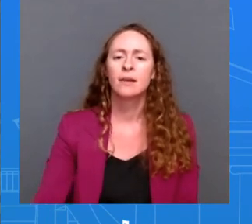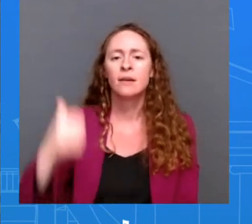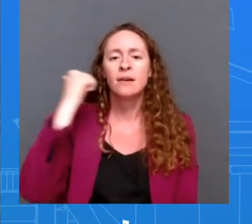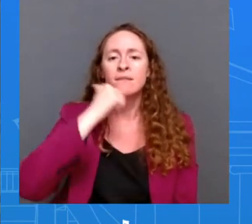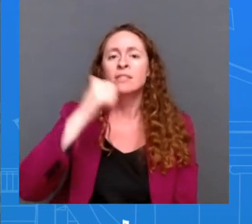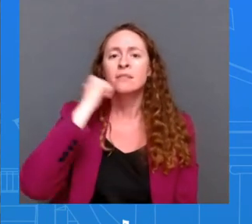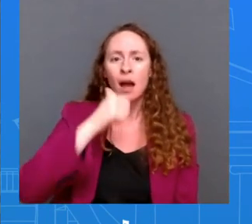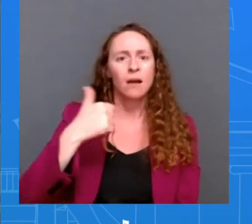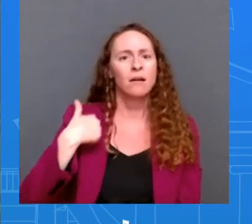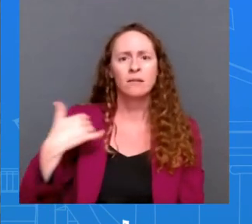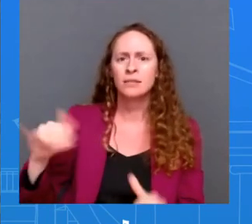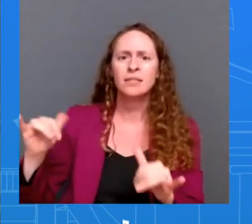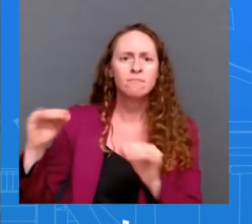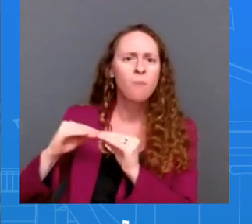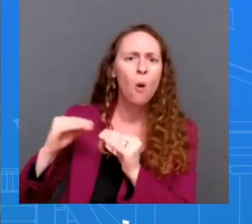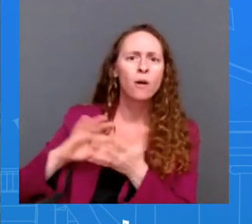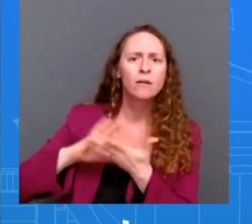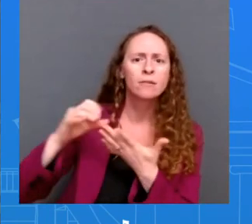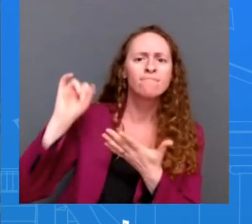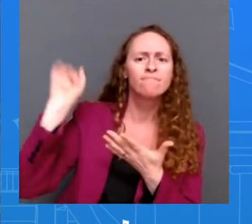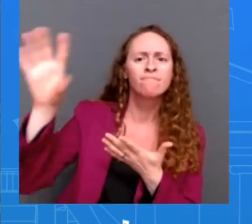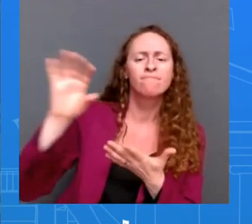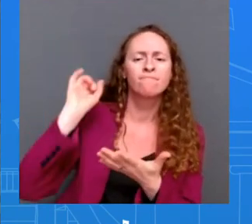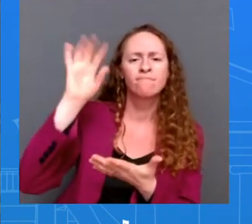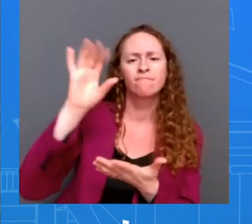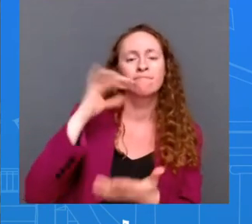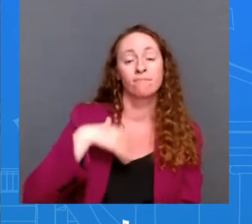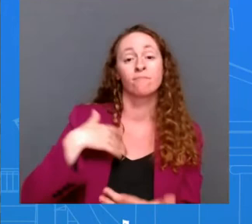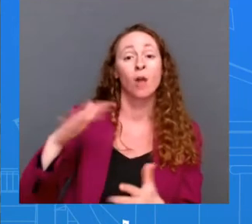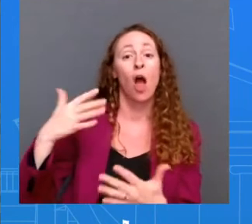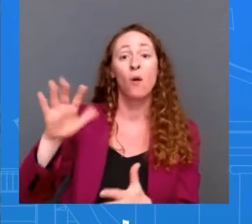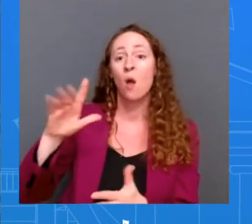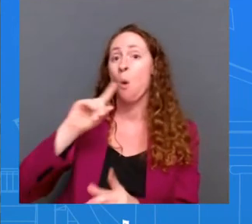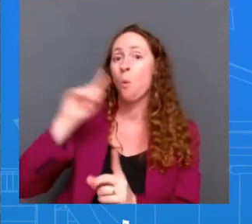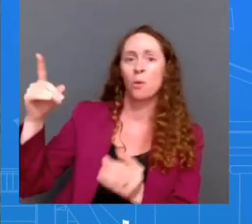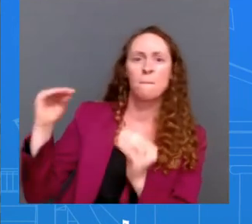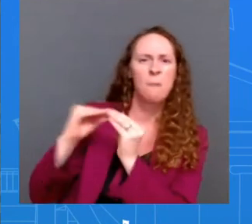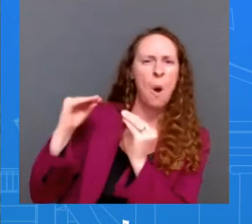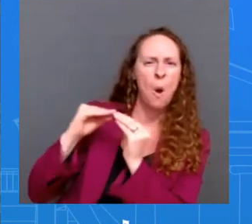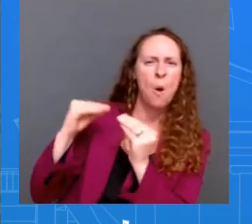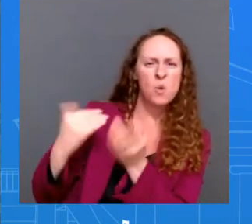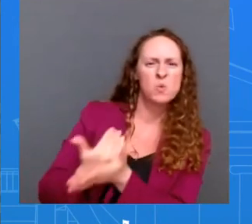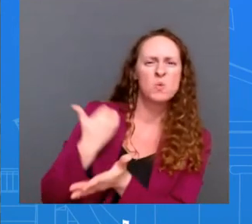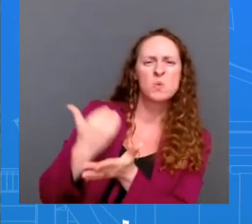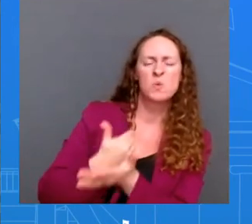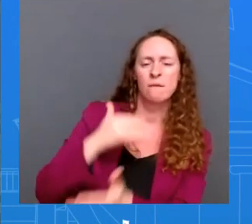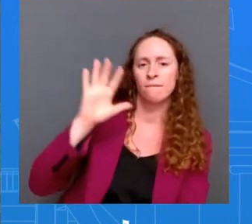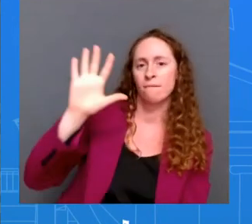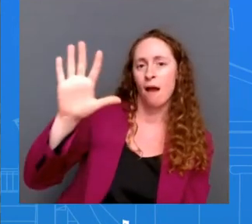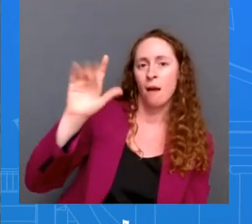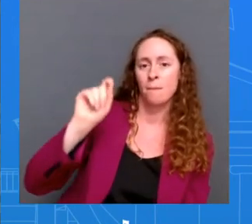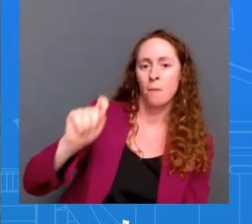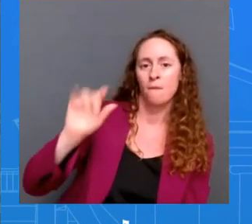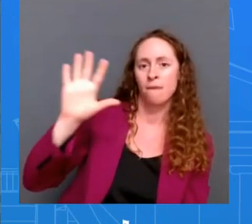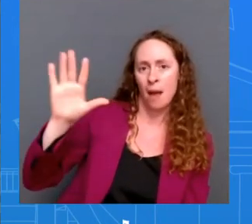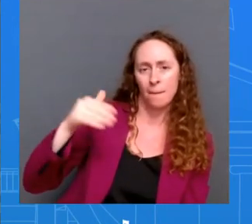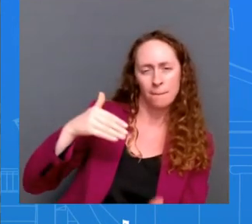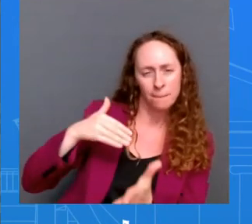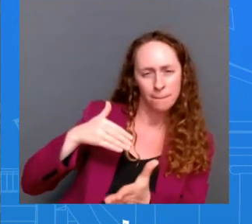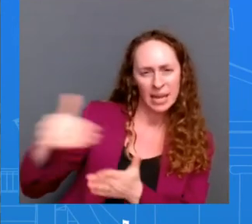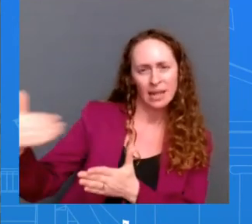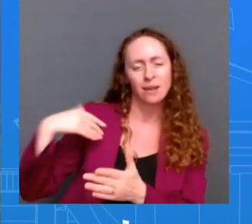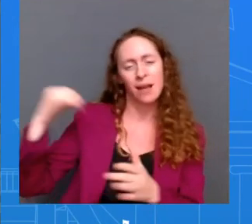5.5 million additional doses, which are helping us get more doses out sooner, knowing that more are on the